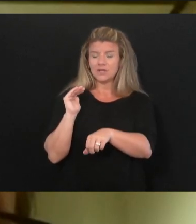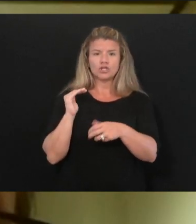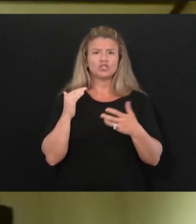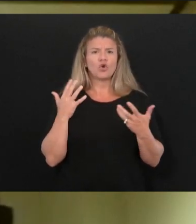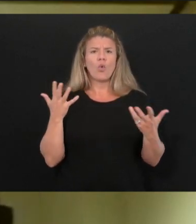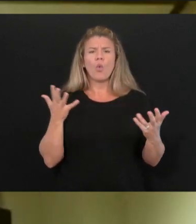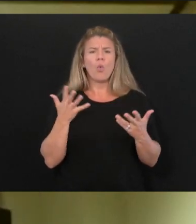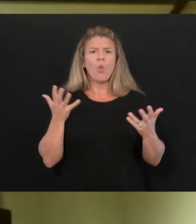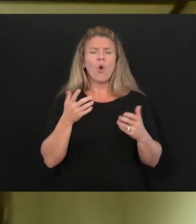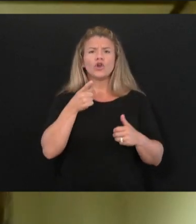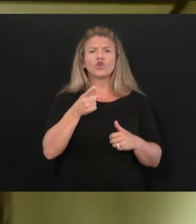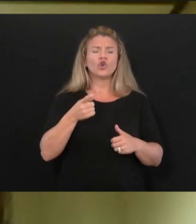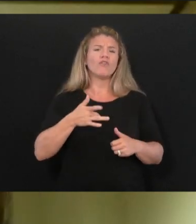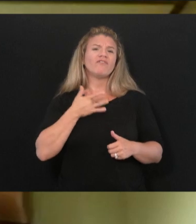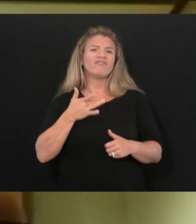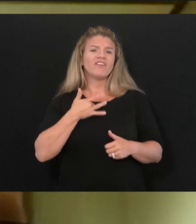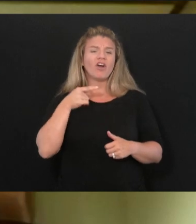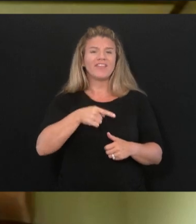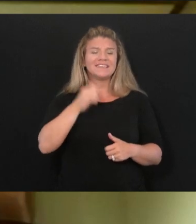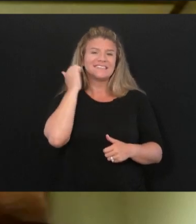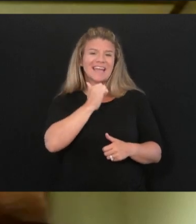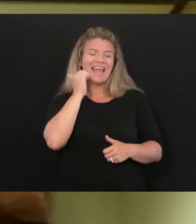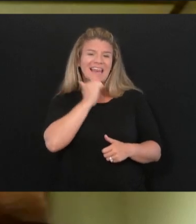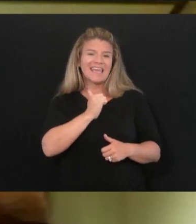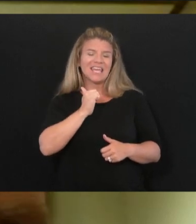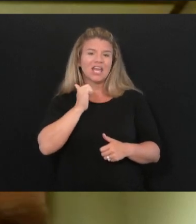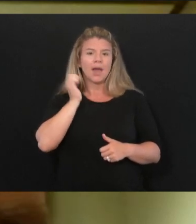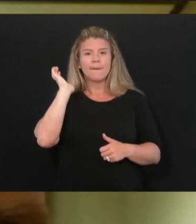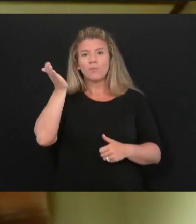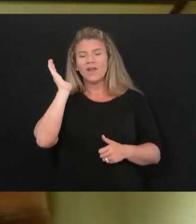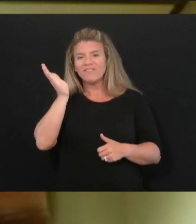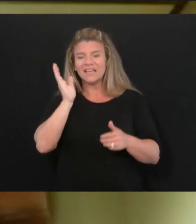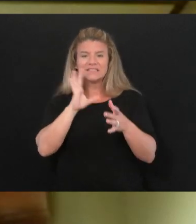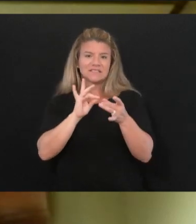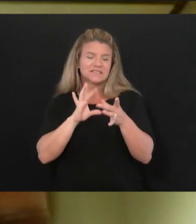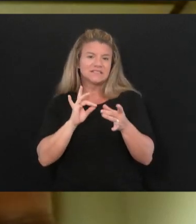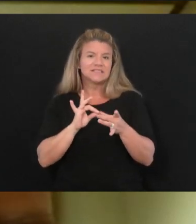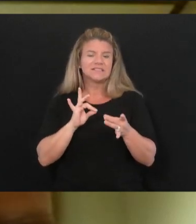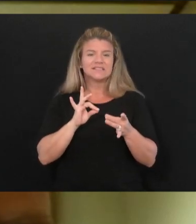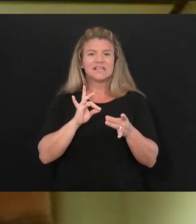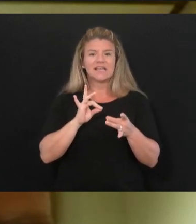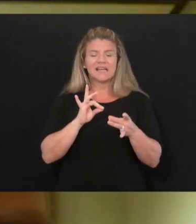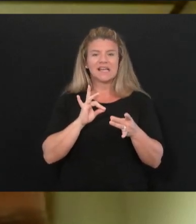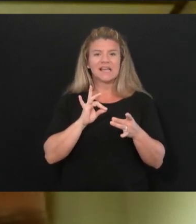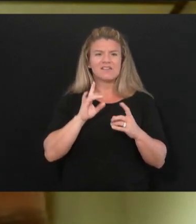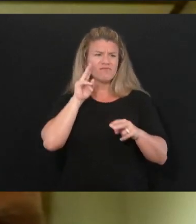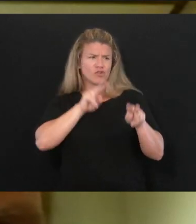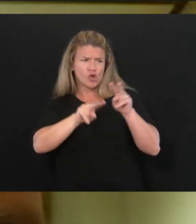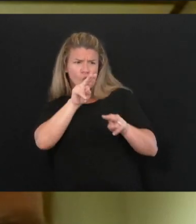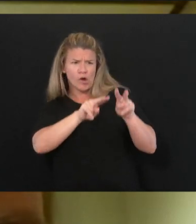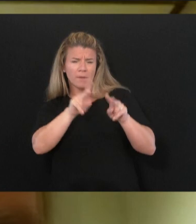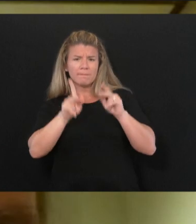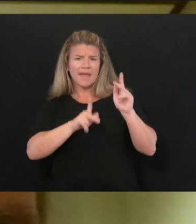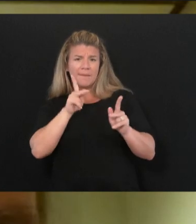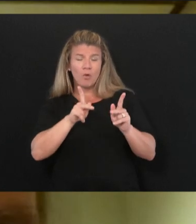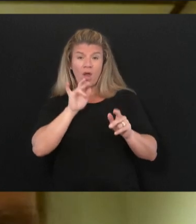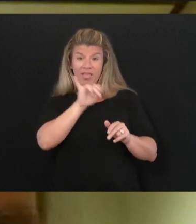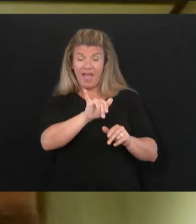extent do you think these daily briefings and viewership has had some impact